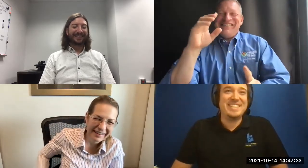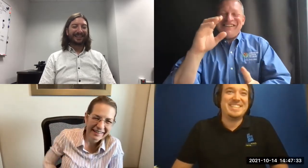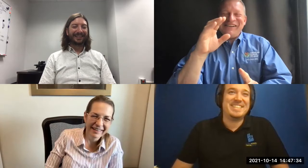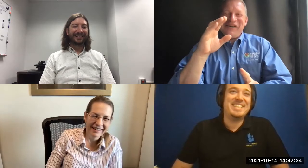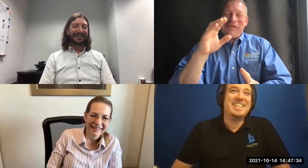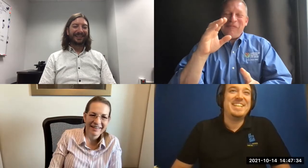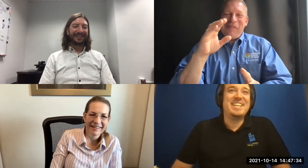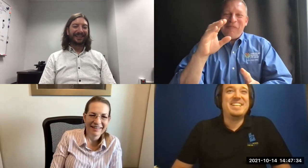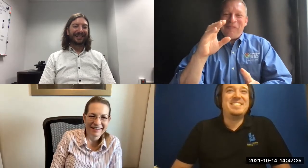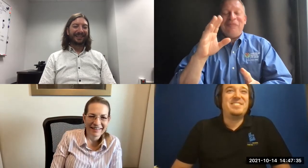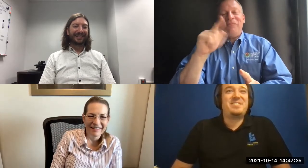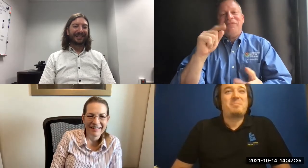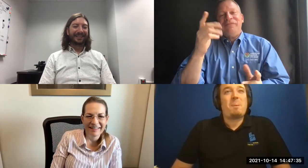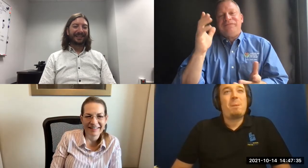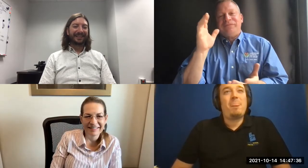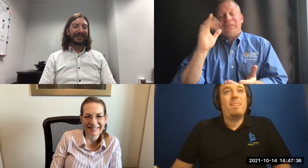anyhow.